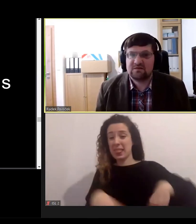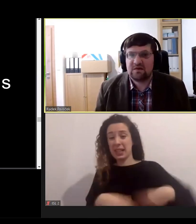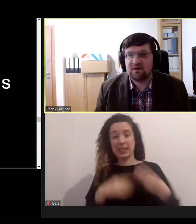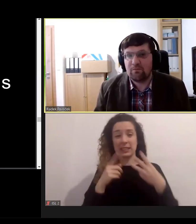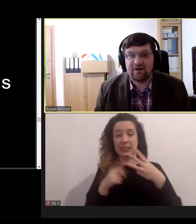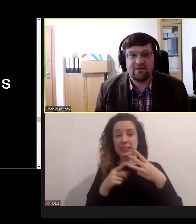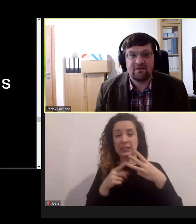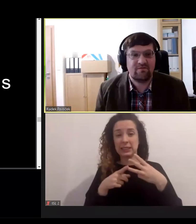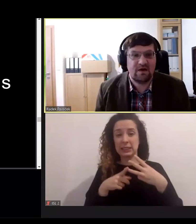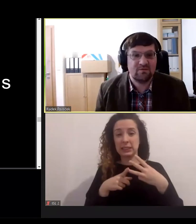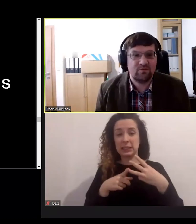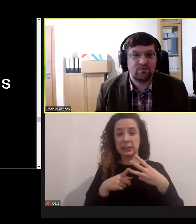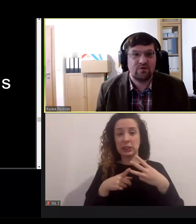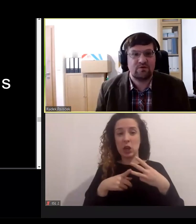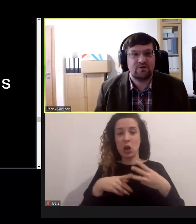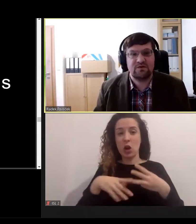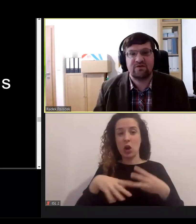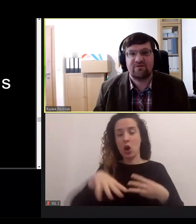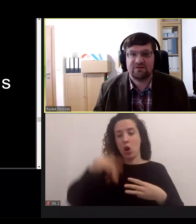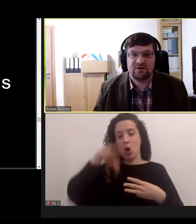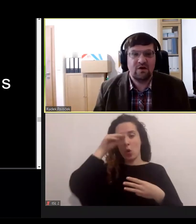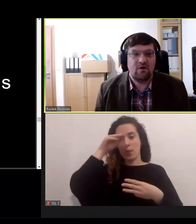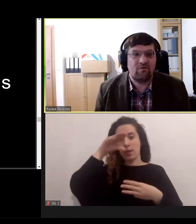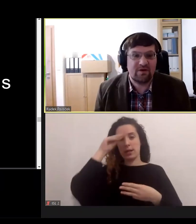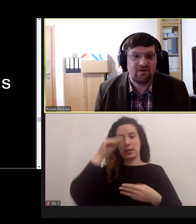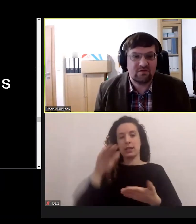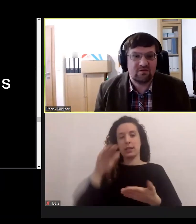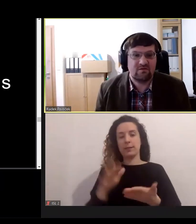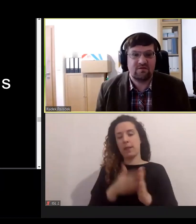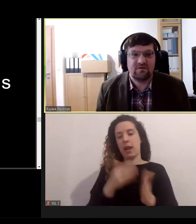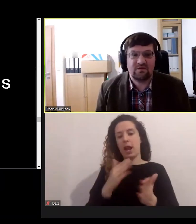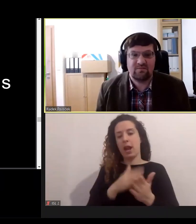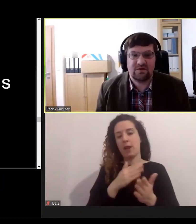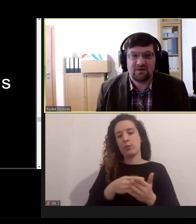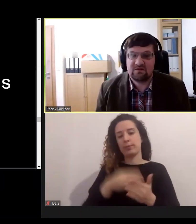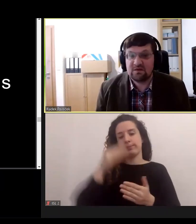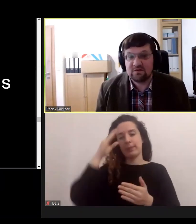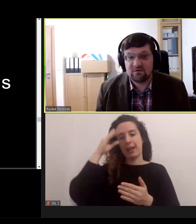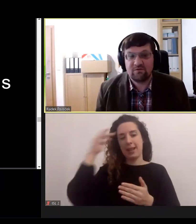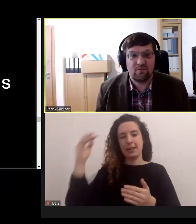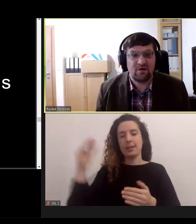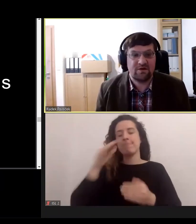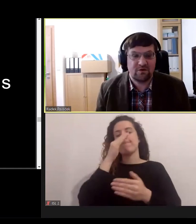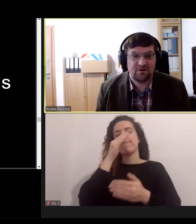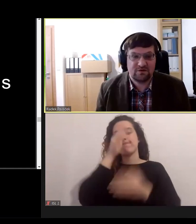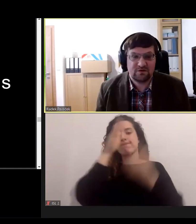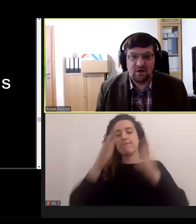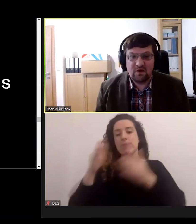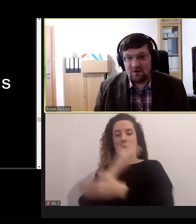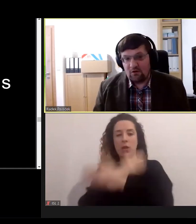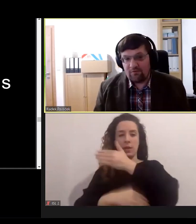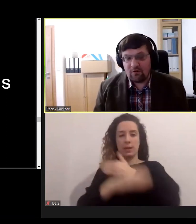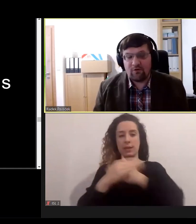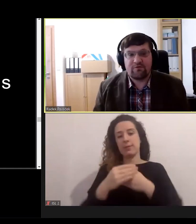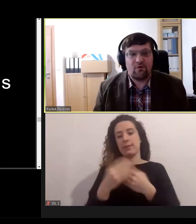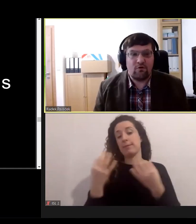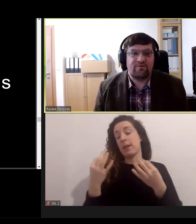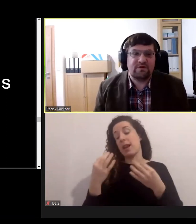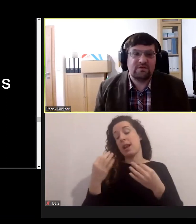of 2 projects which are addressing the inaccessibility of e-learning, since this is one of